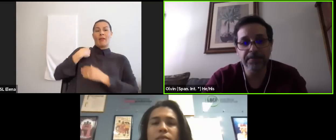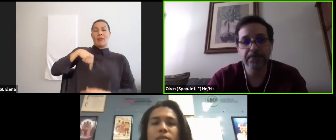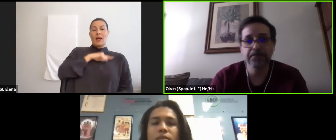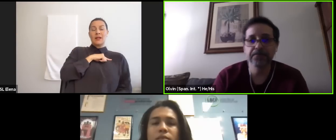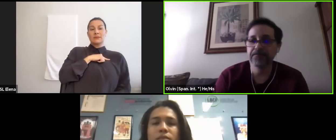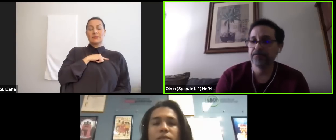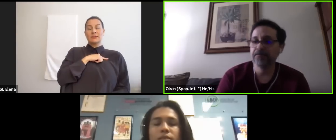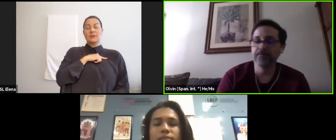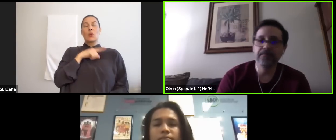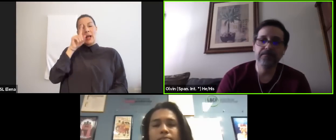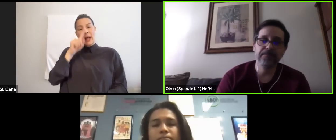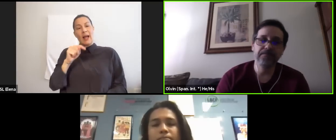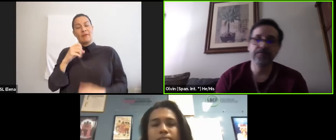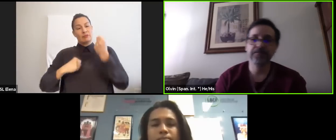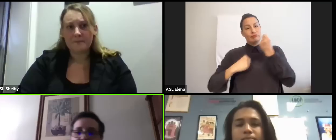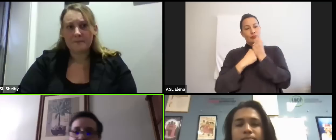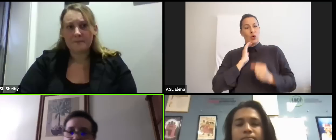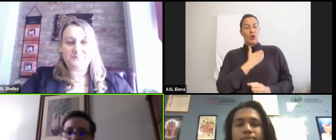community.